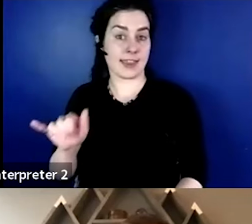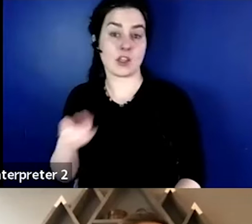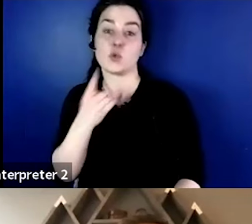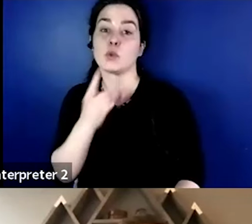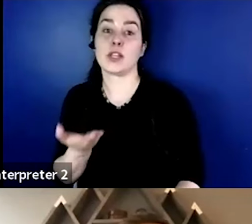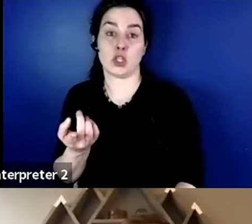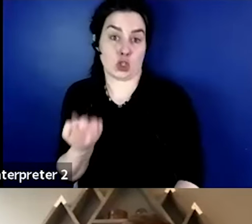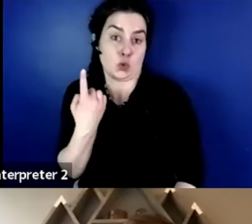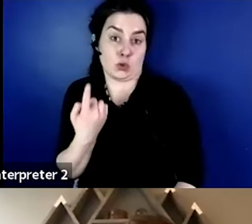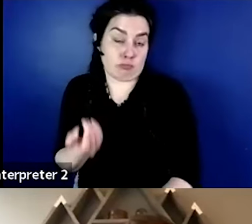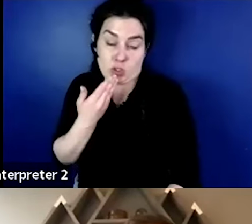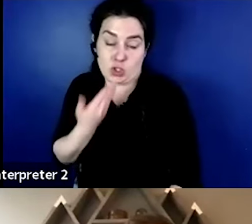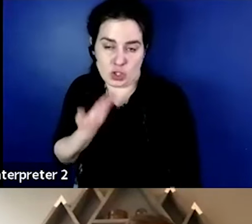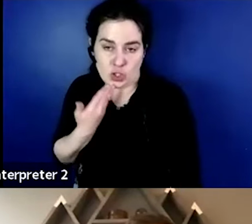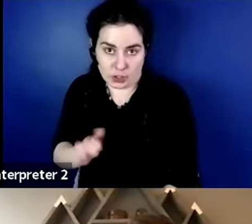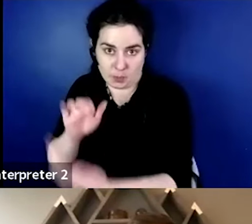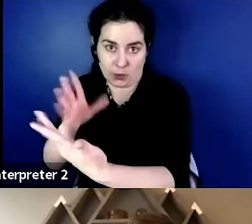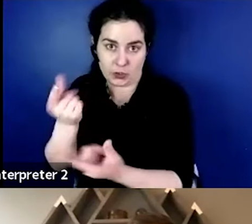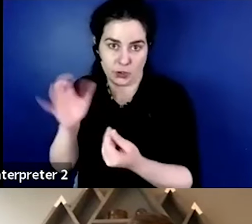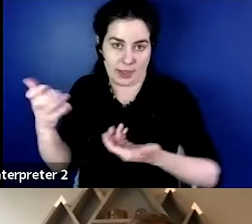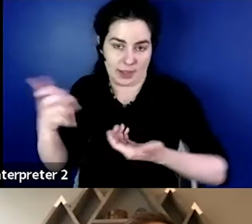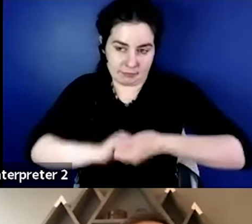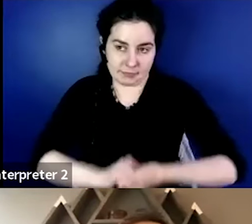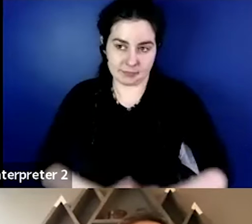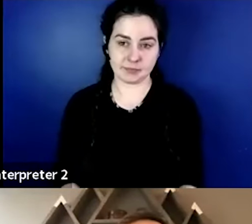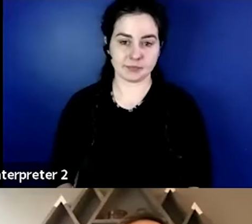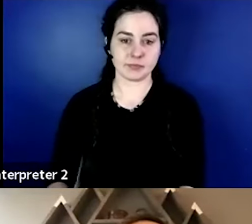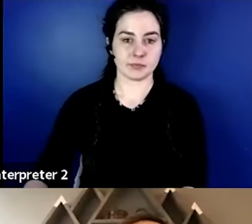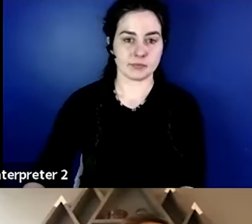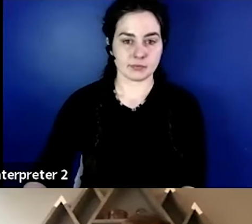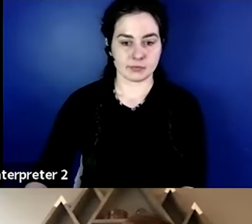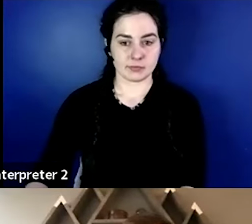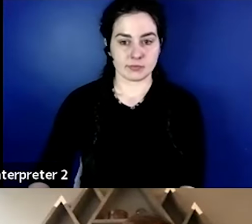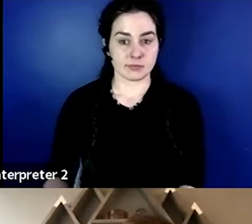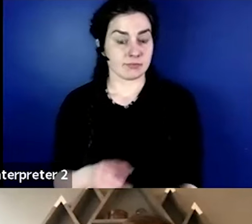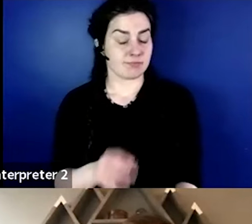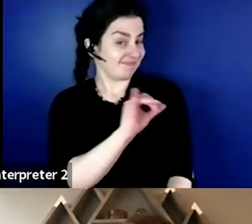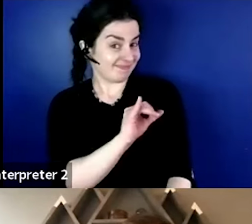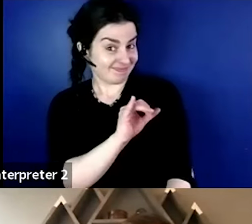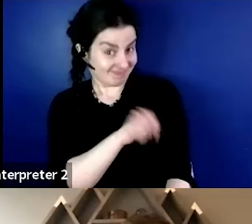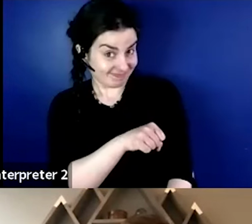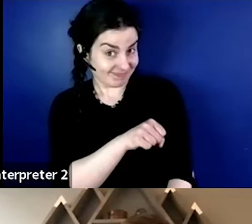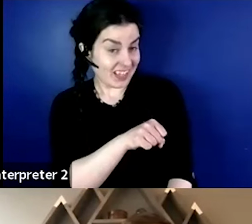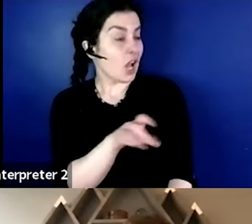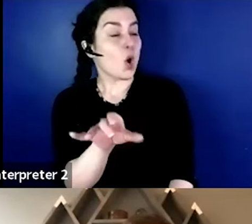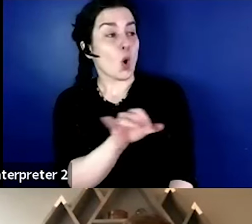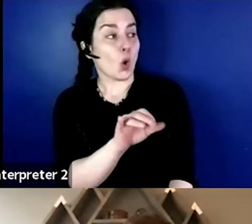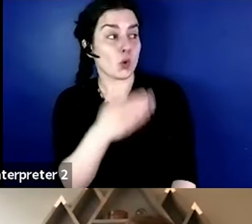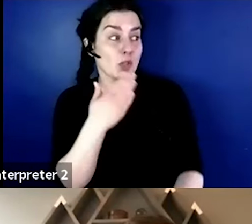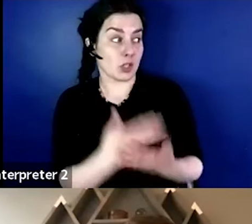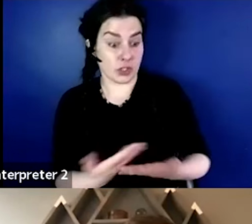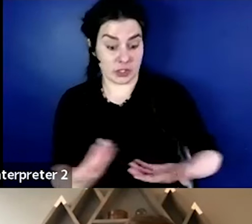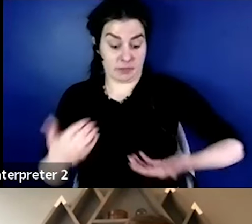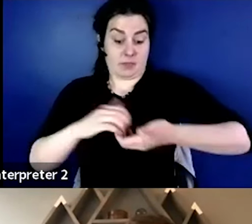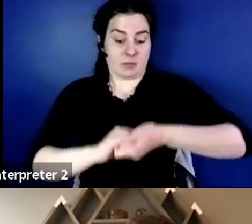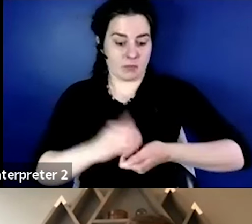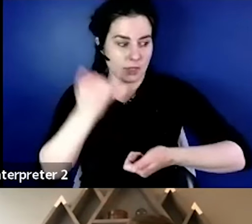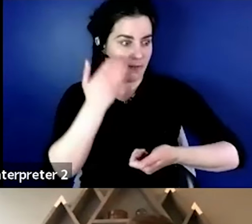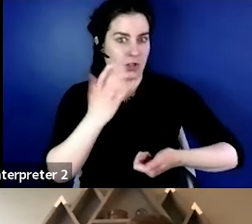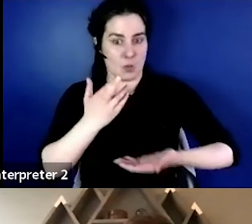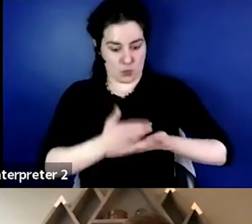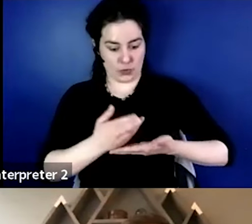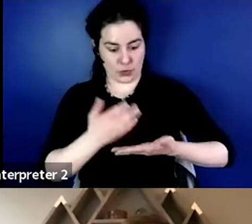It's also really great to do that when internally you just don't have the resources to meet this insane need. I